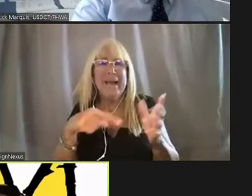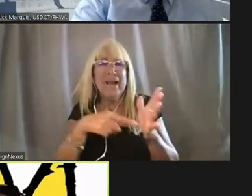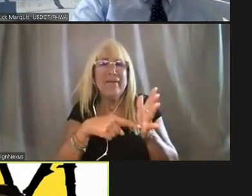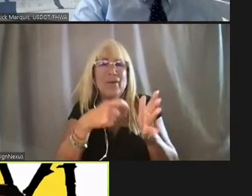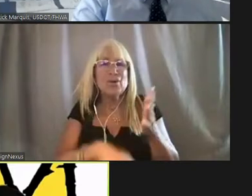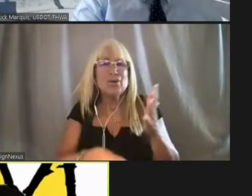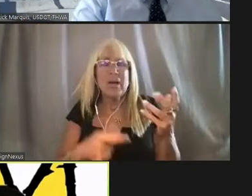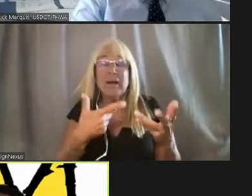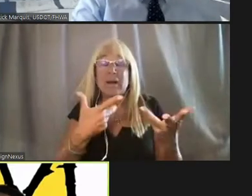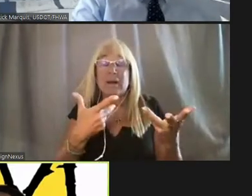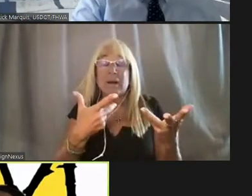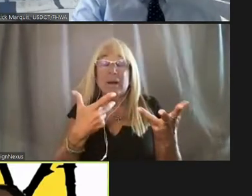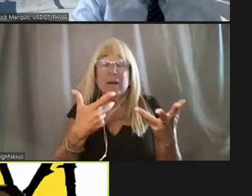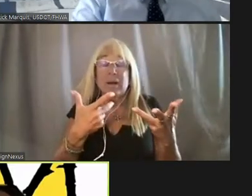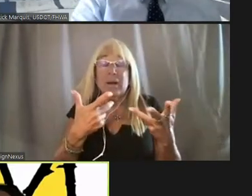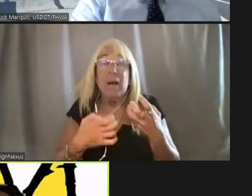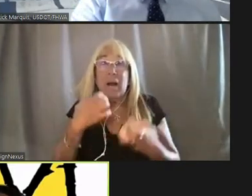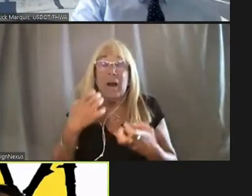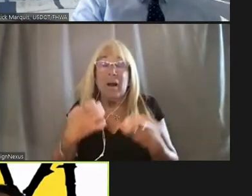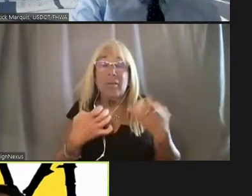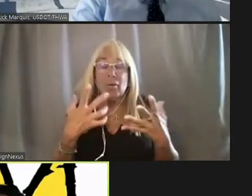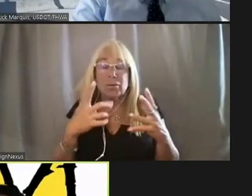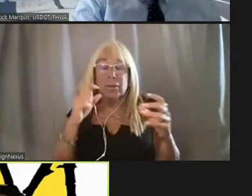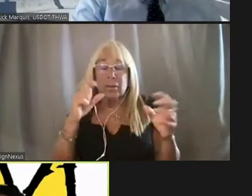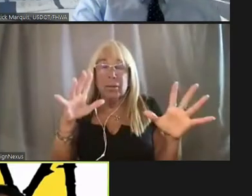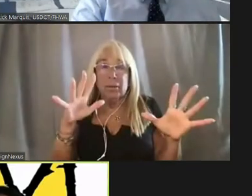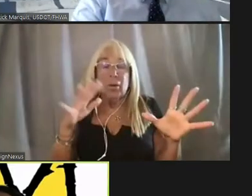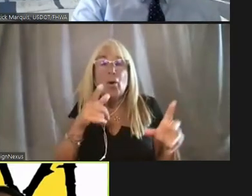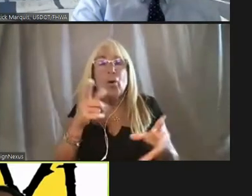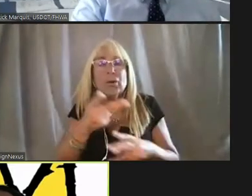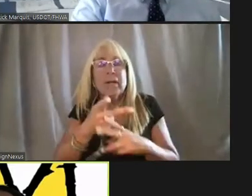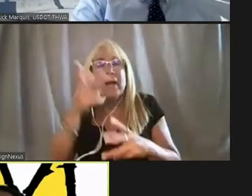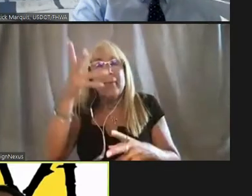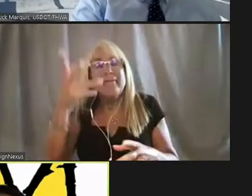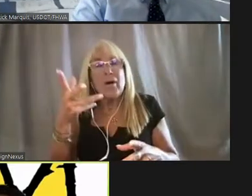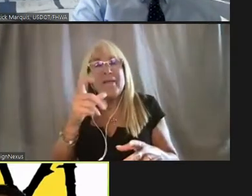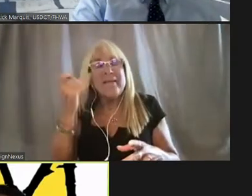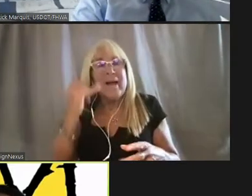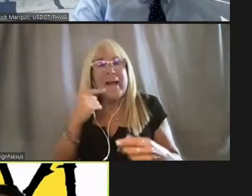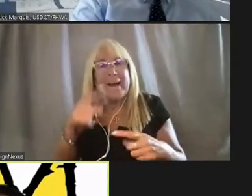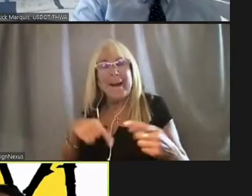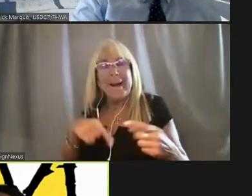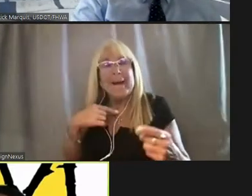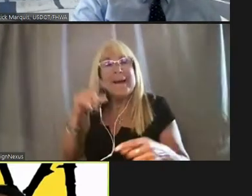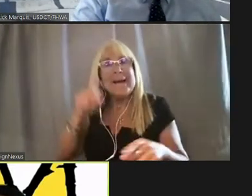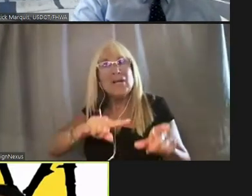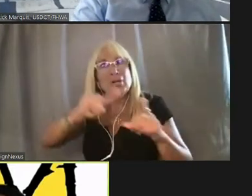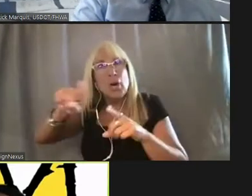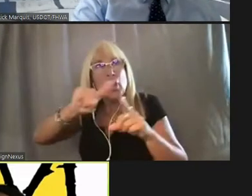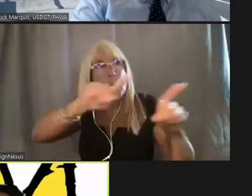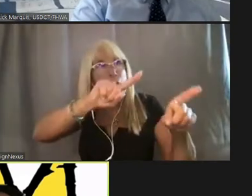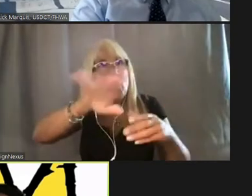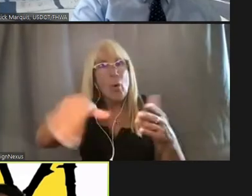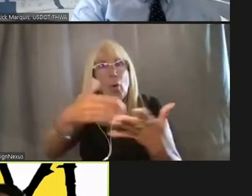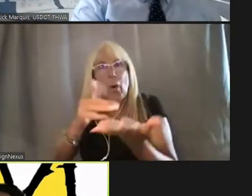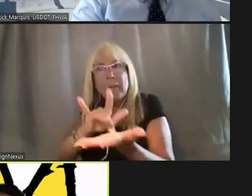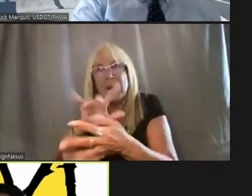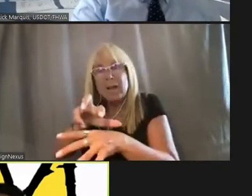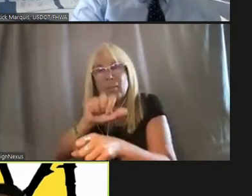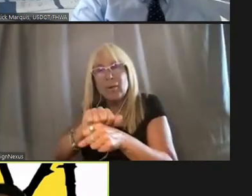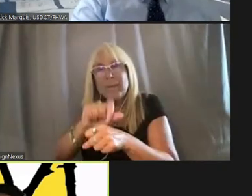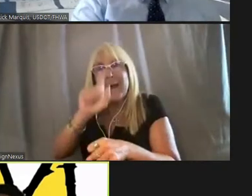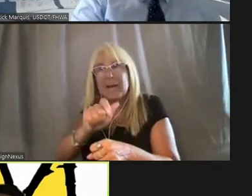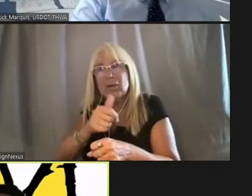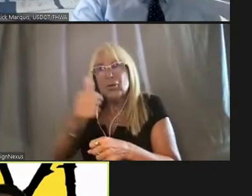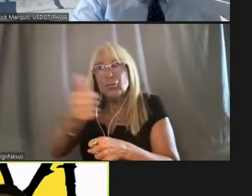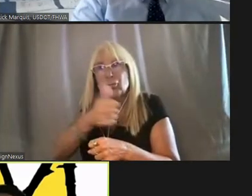I'm getting emotional and who will care for him if not me he needs to go to all of his medical appointments and I need to drive him to and from and wait